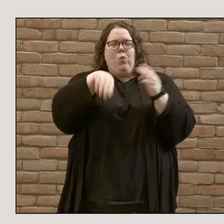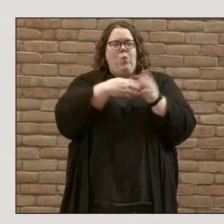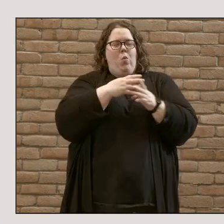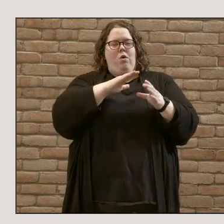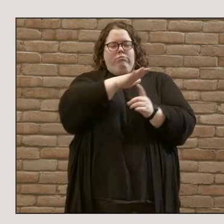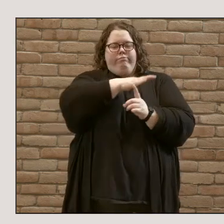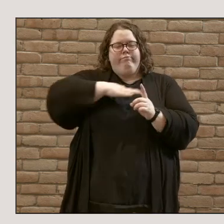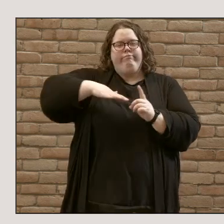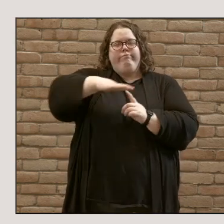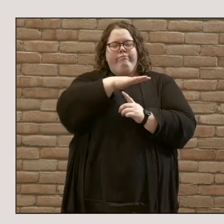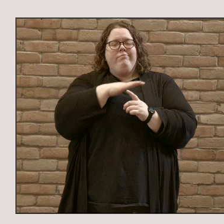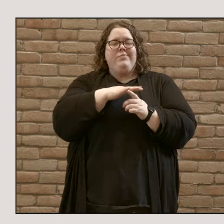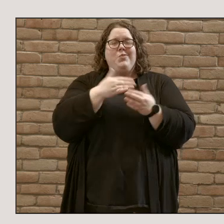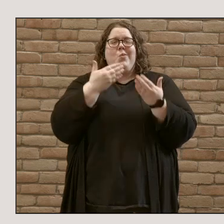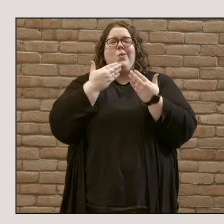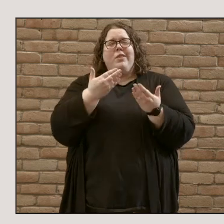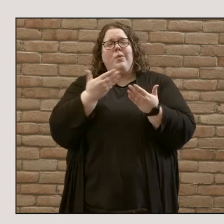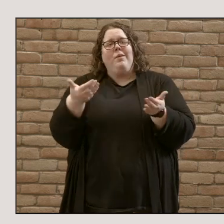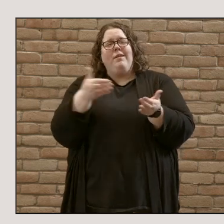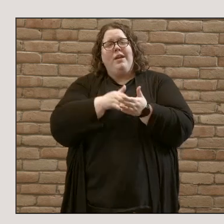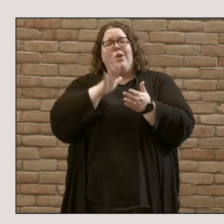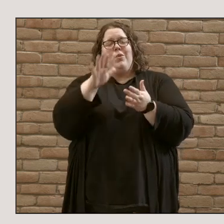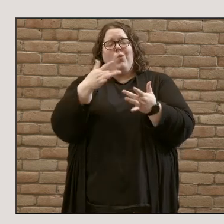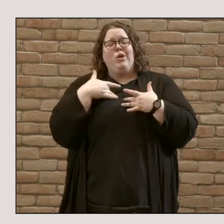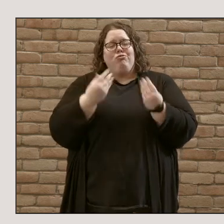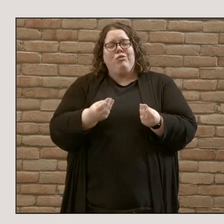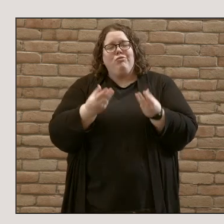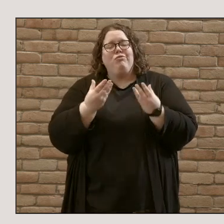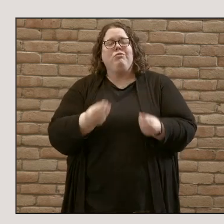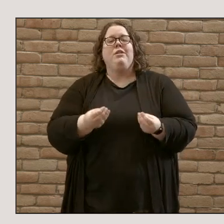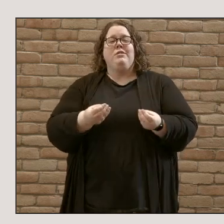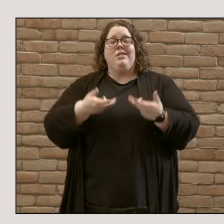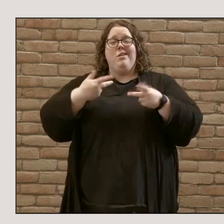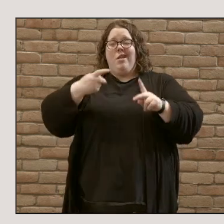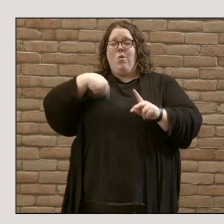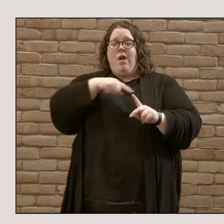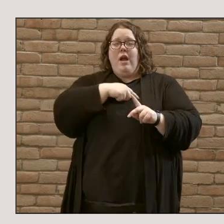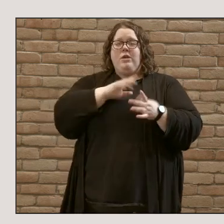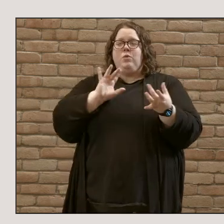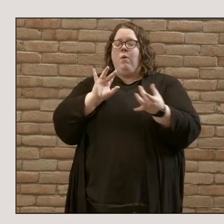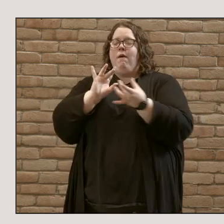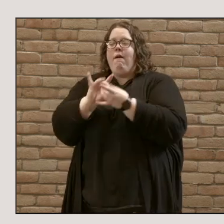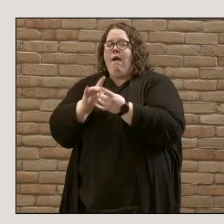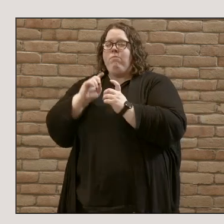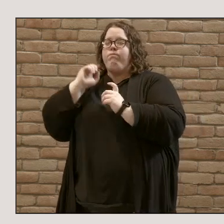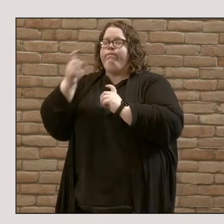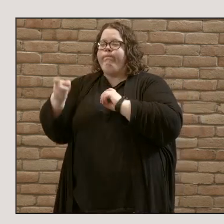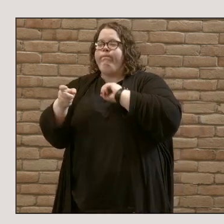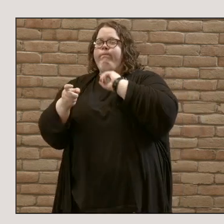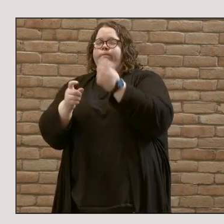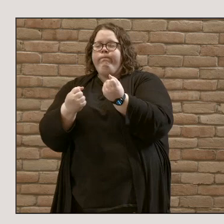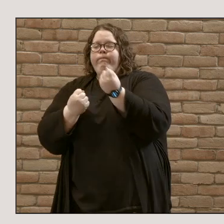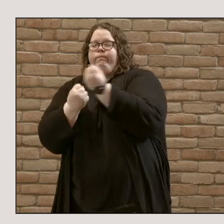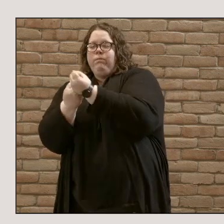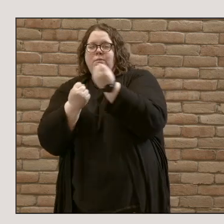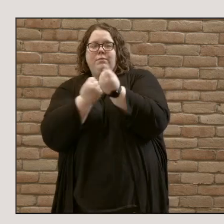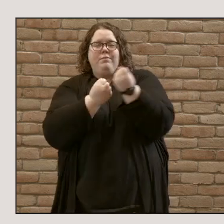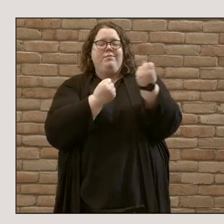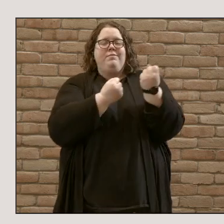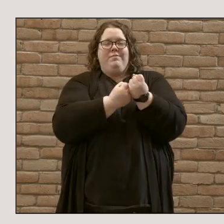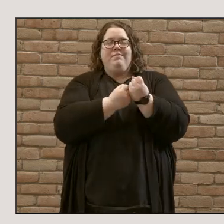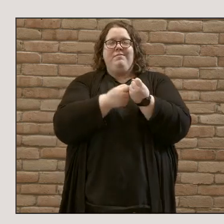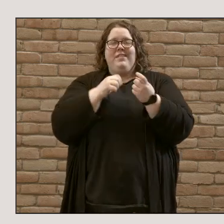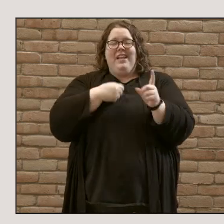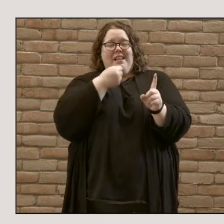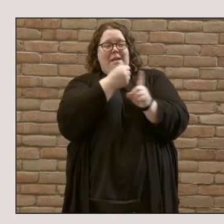Lutheran, for your generosity that allows us to reach out in meaningful ways that impact the lives of those right